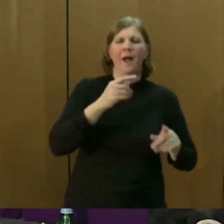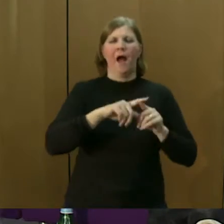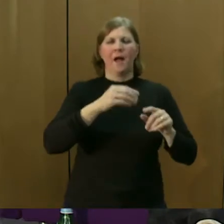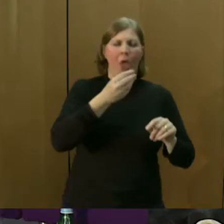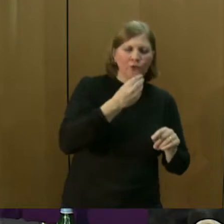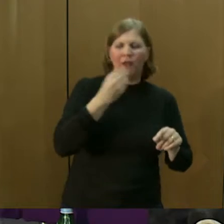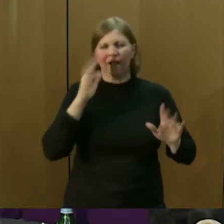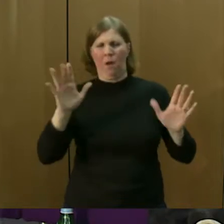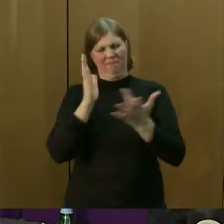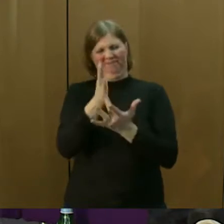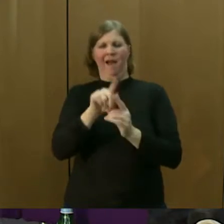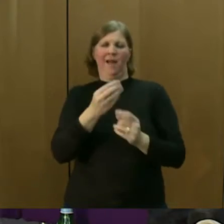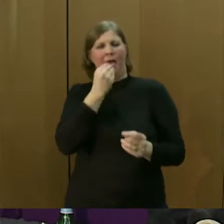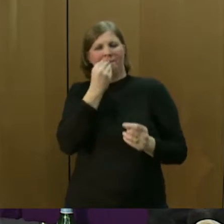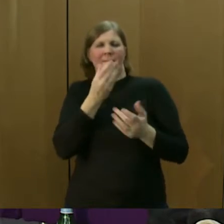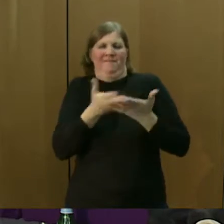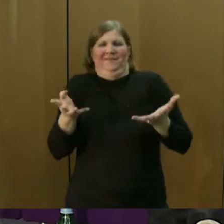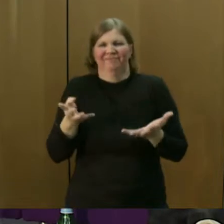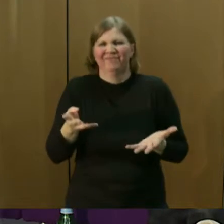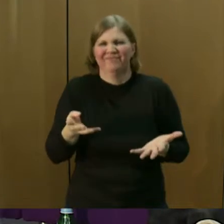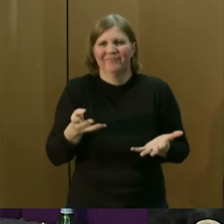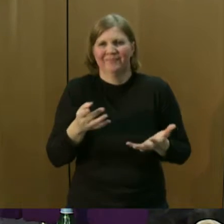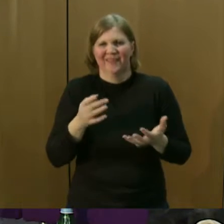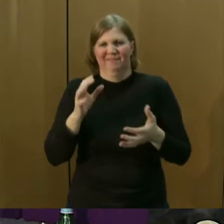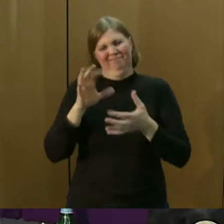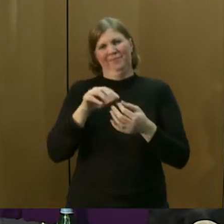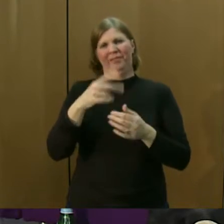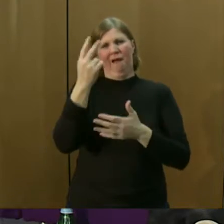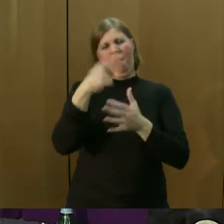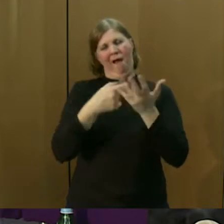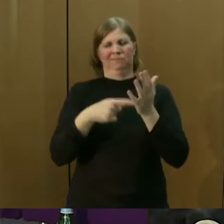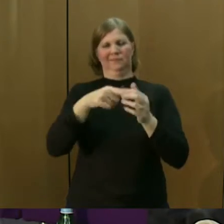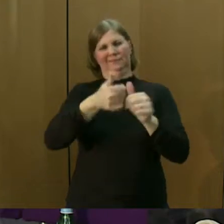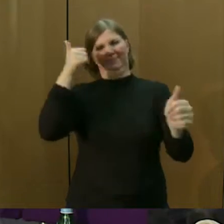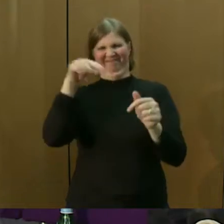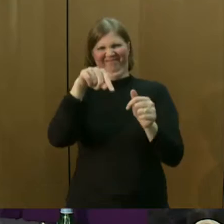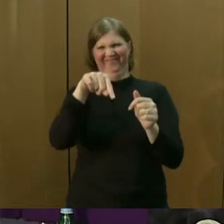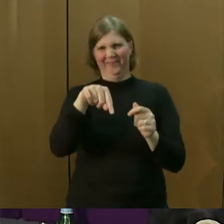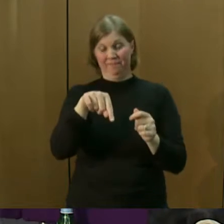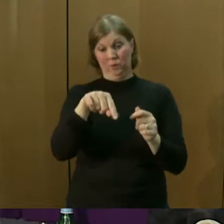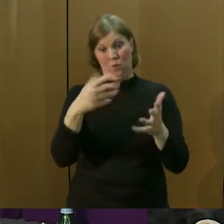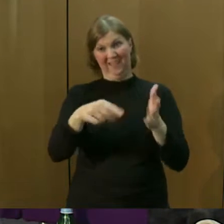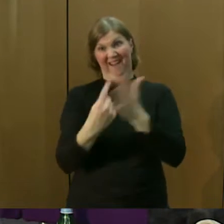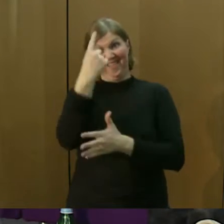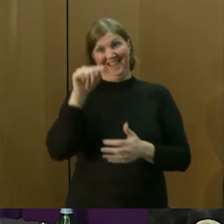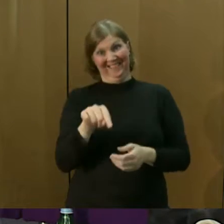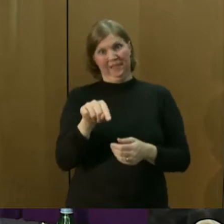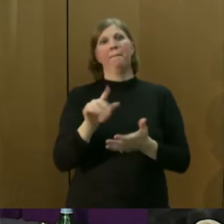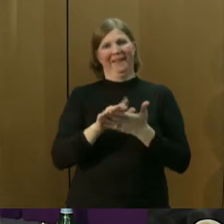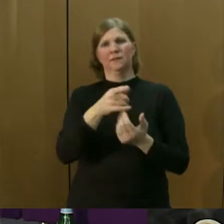for work. We have a great big Meet the Media event, which is held on the first Saturday of the